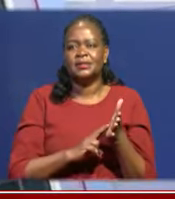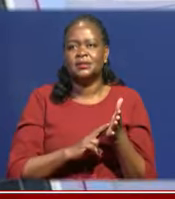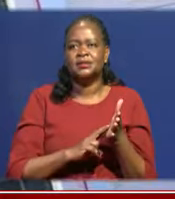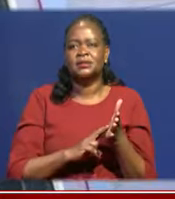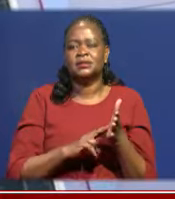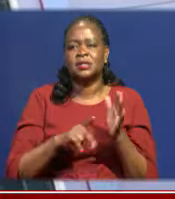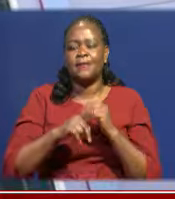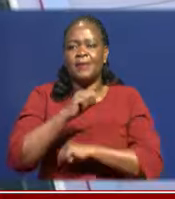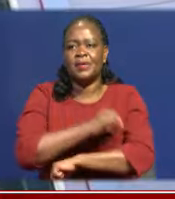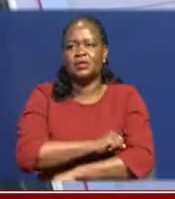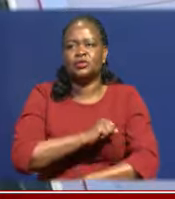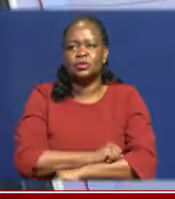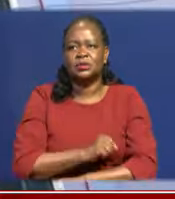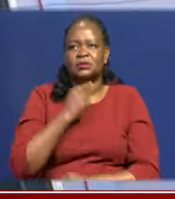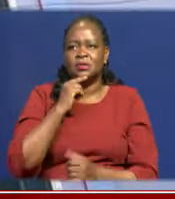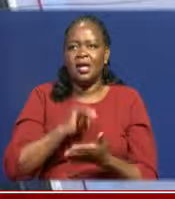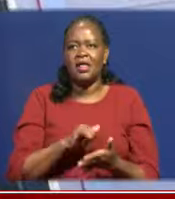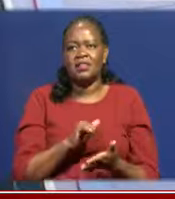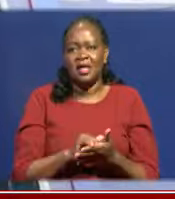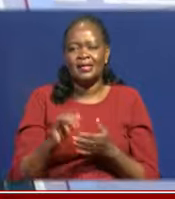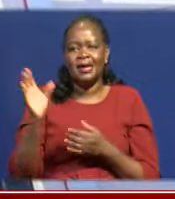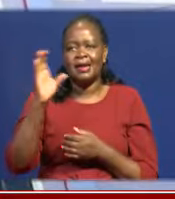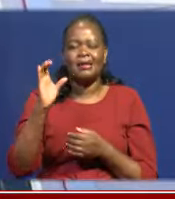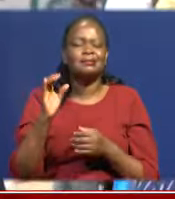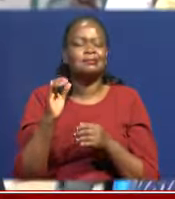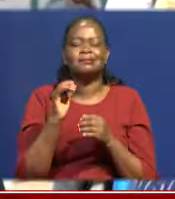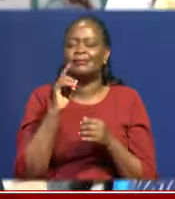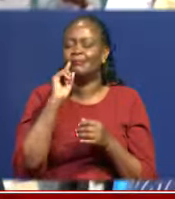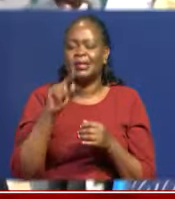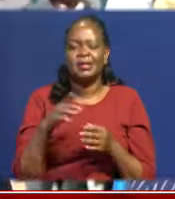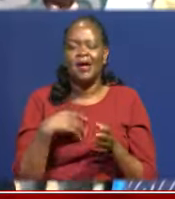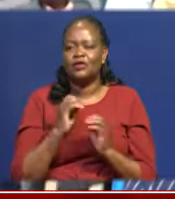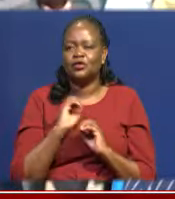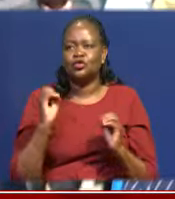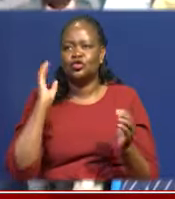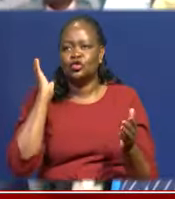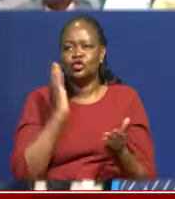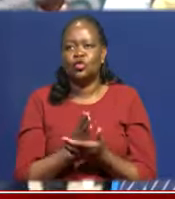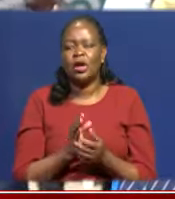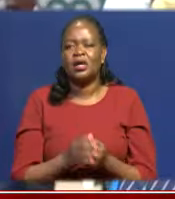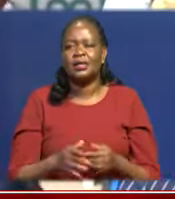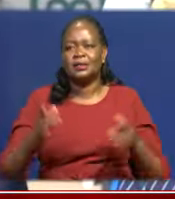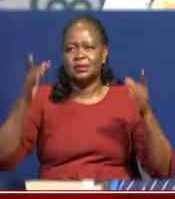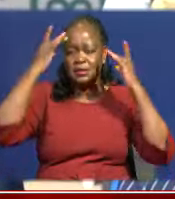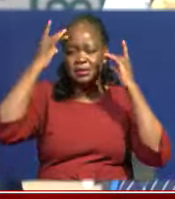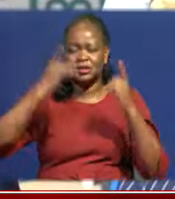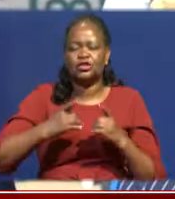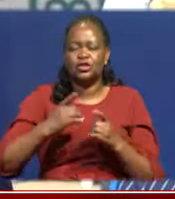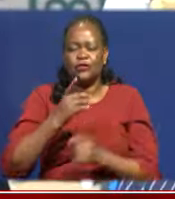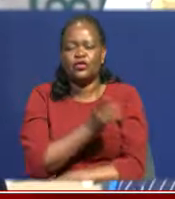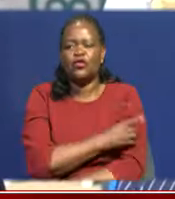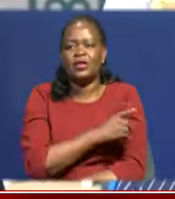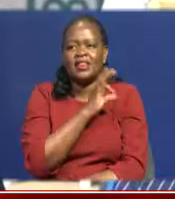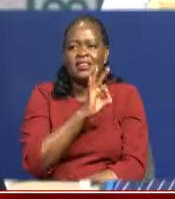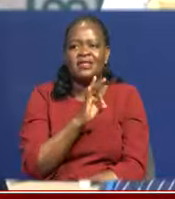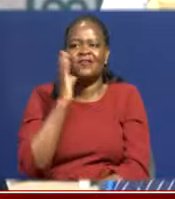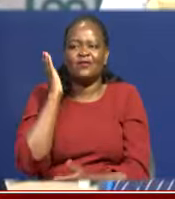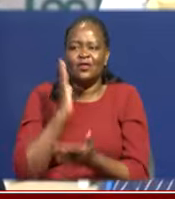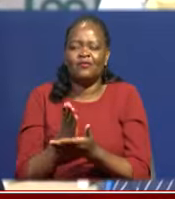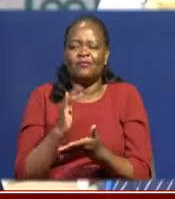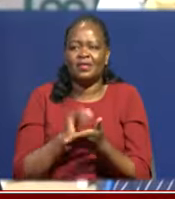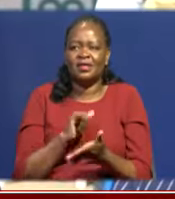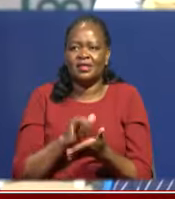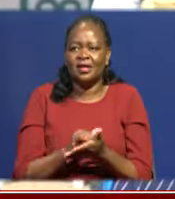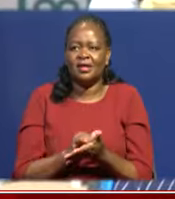Gardens Primary School, maintained his clients are innocent. Bila shaka, uamuzi wa madaktari watatu umedhihirisha